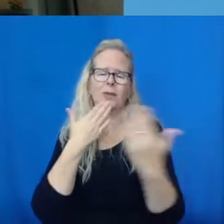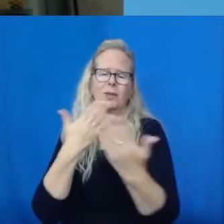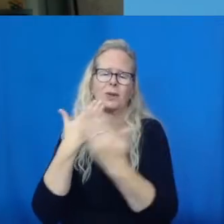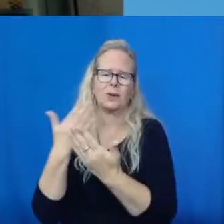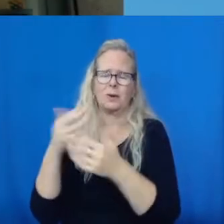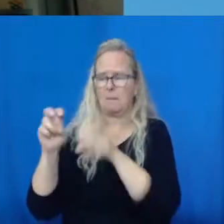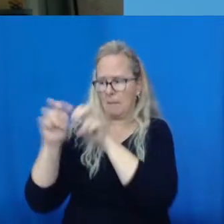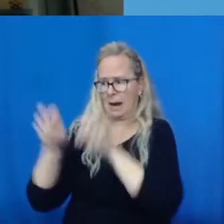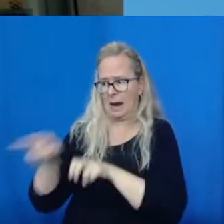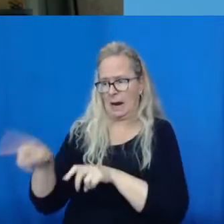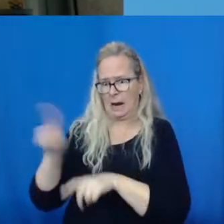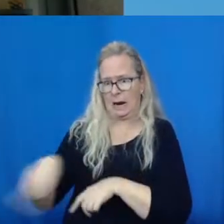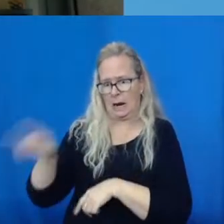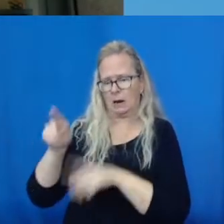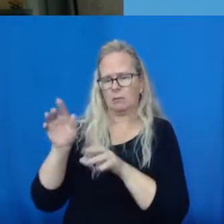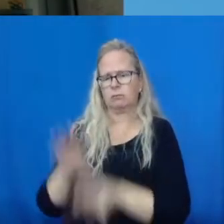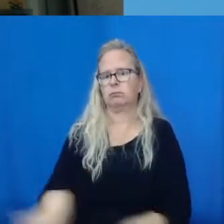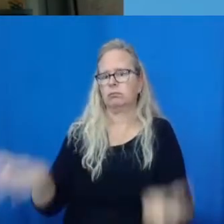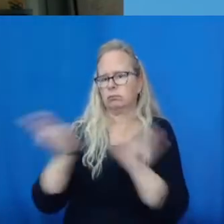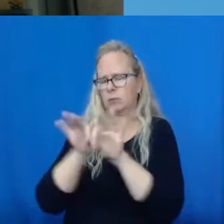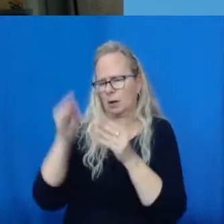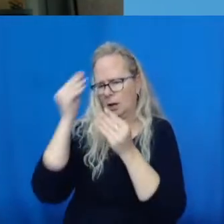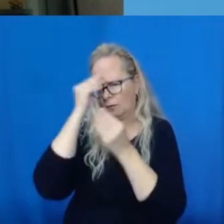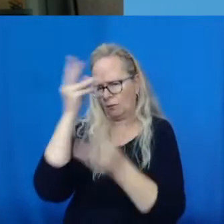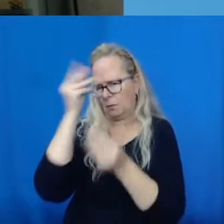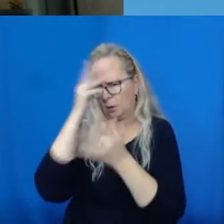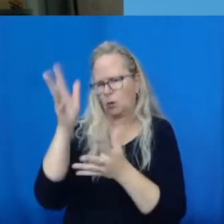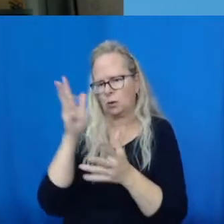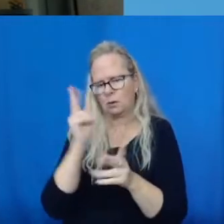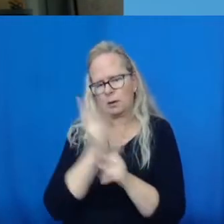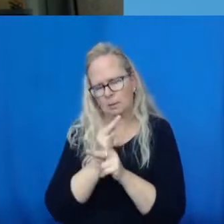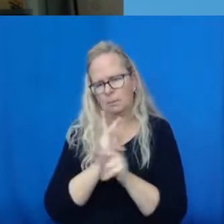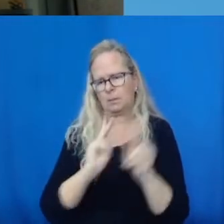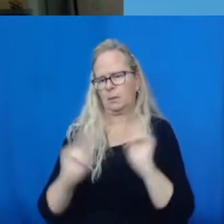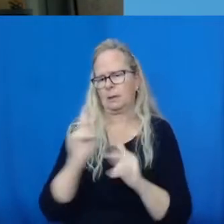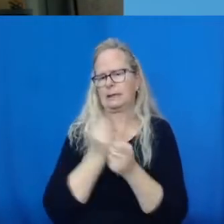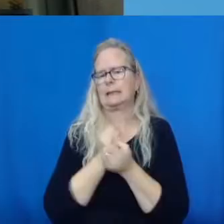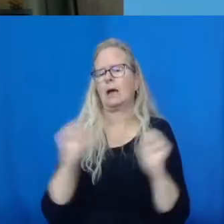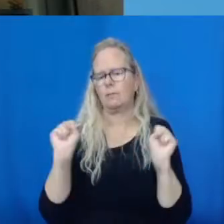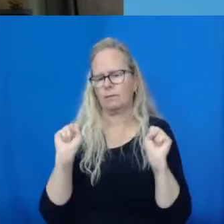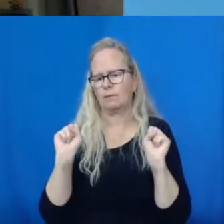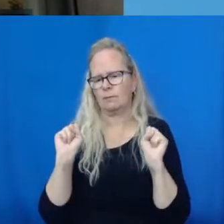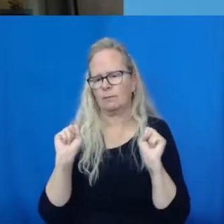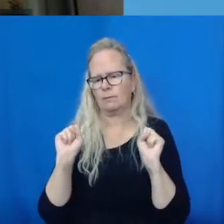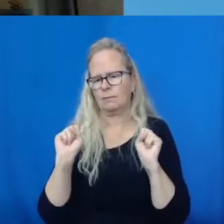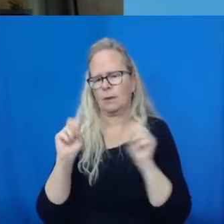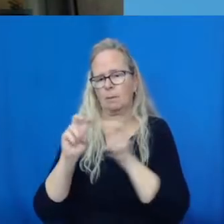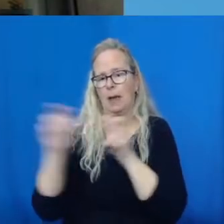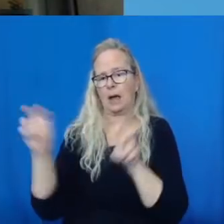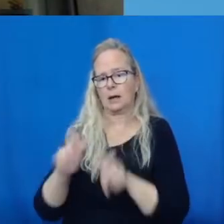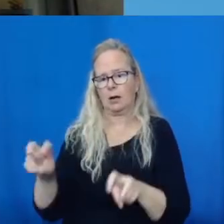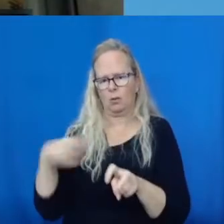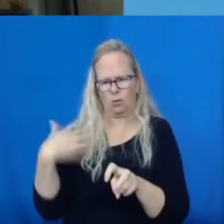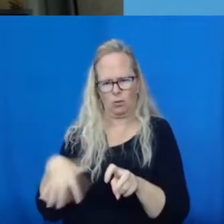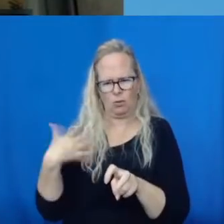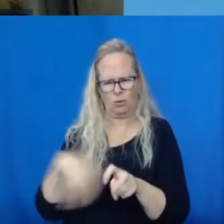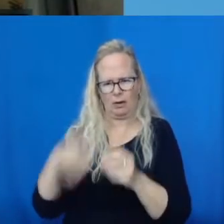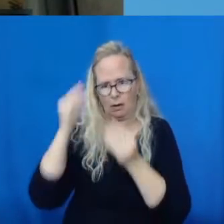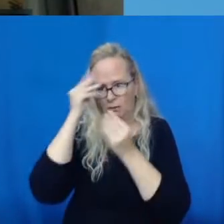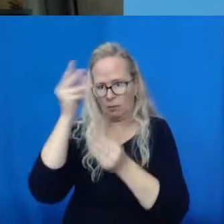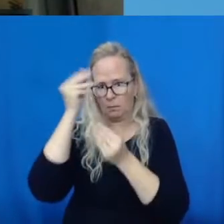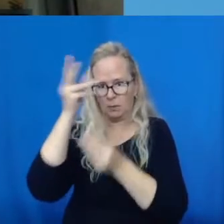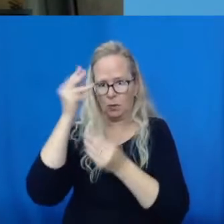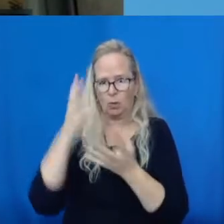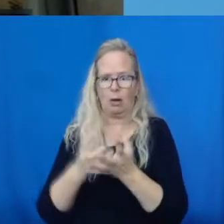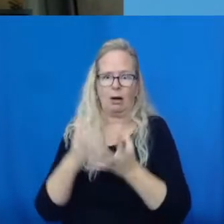panel included a lot of subject matter, so please feel free to revisit and share sections of the panel, the whole panel, all of the bits and